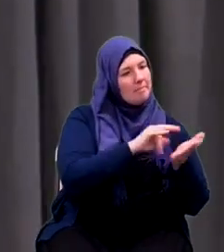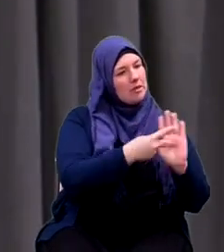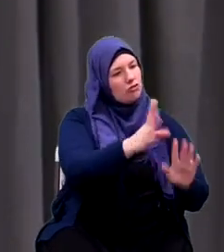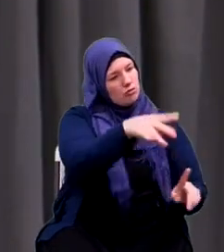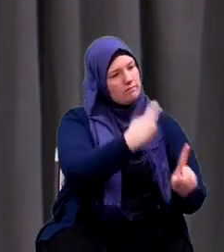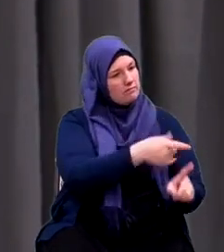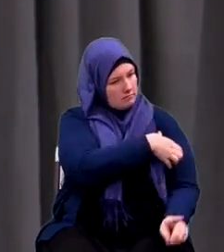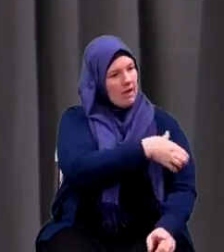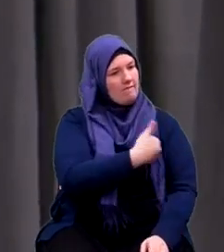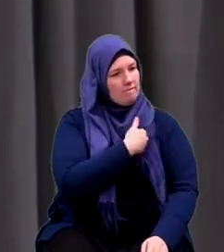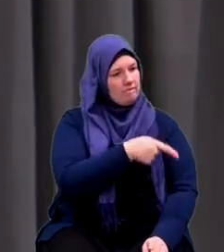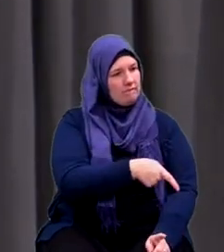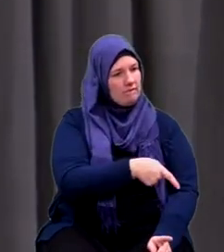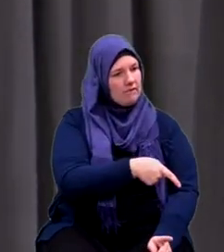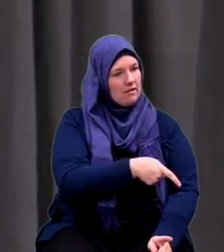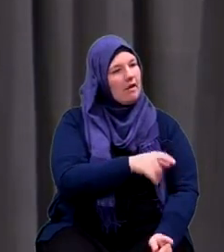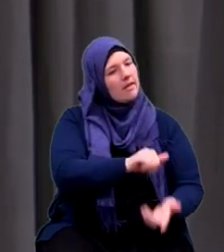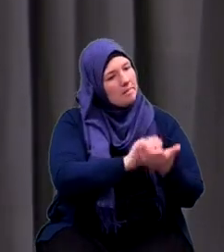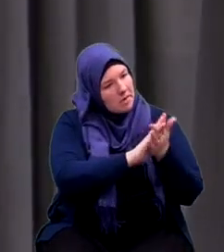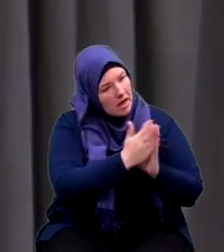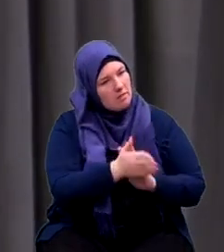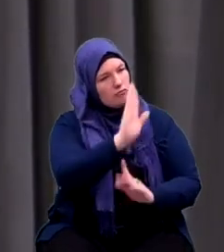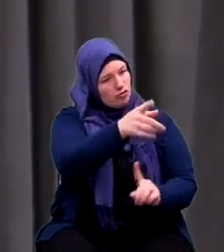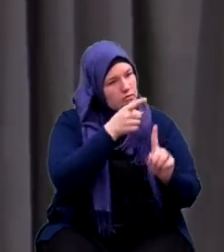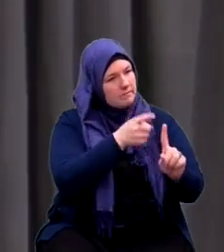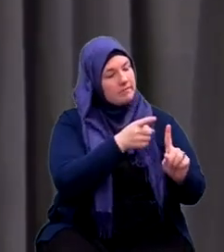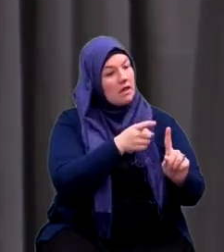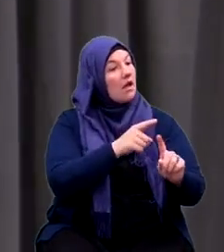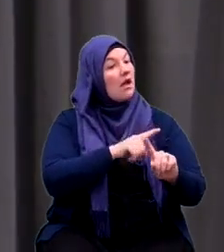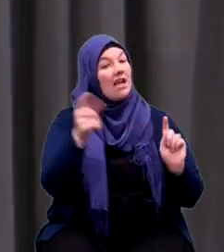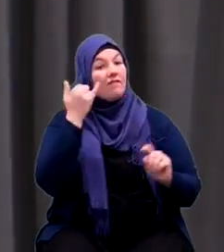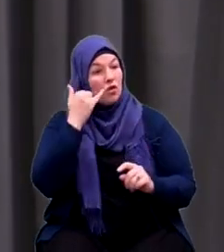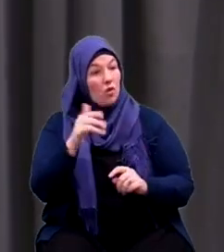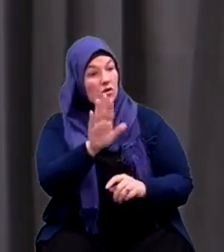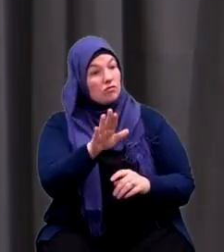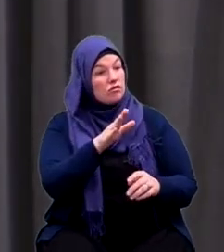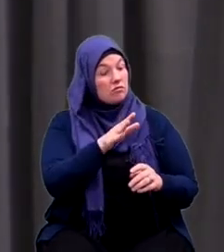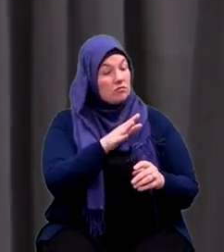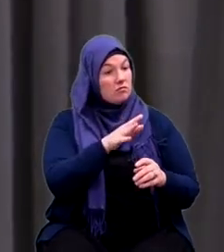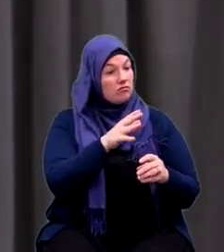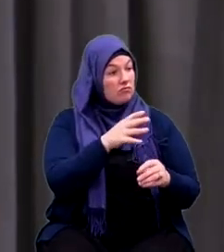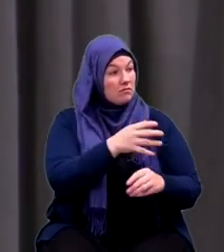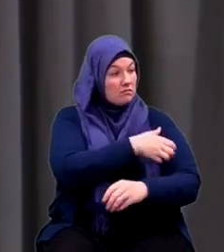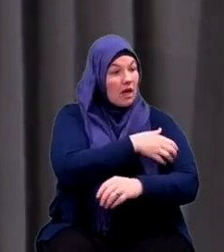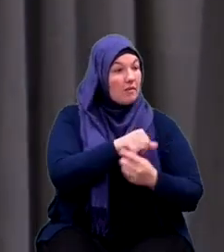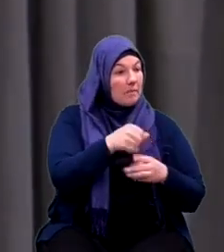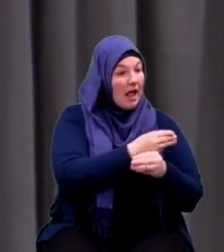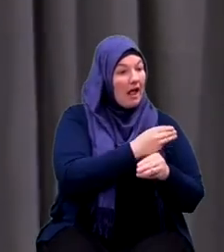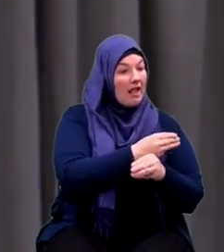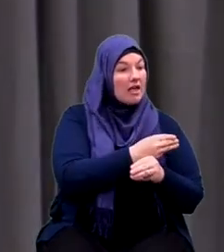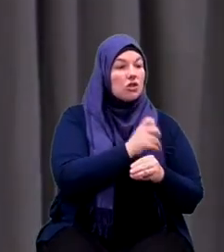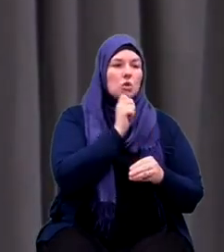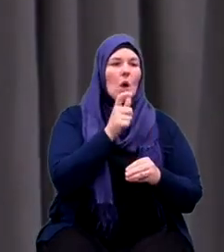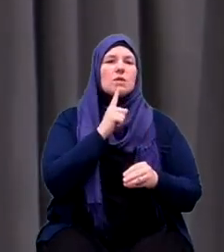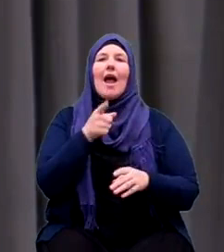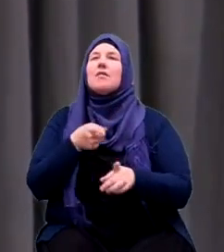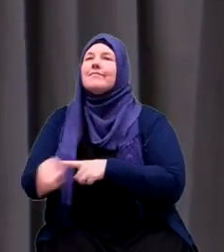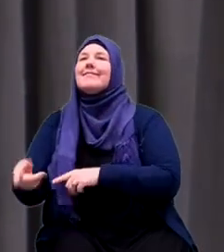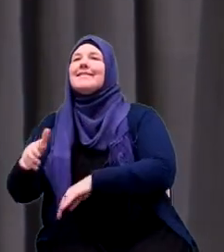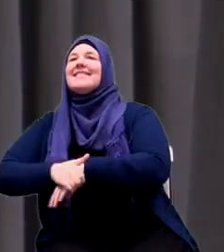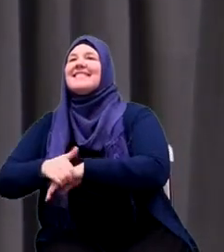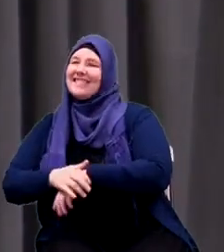strength. That becomes your strength. So if your strength is in math, don't tell me I'm specializing in